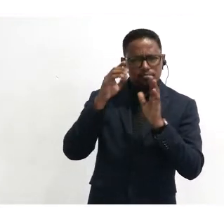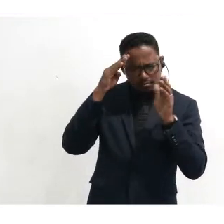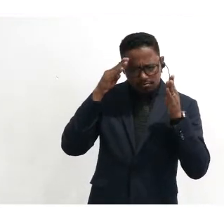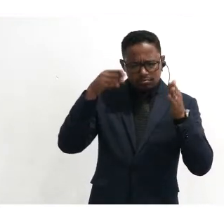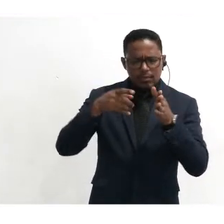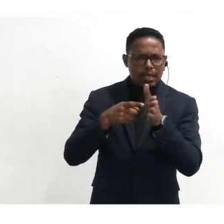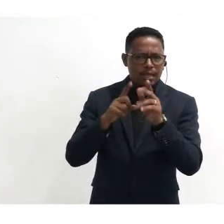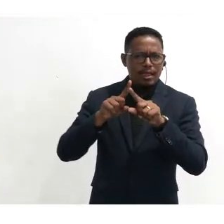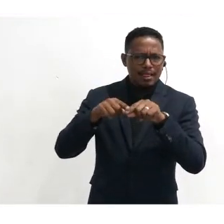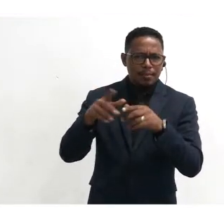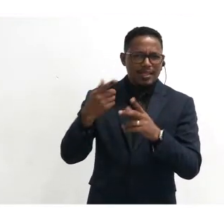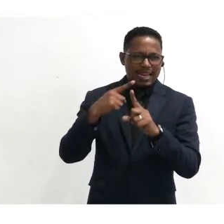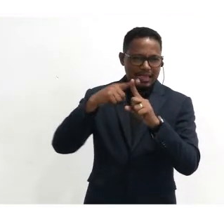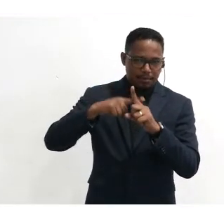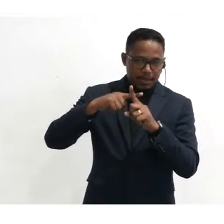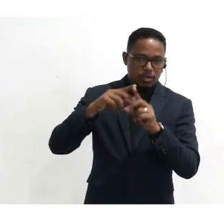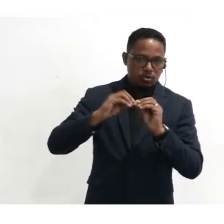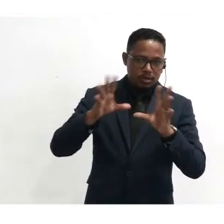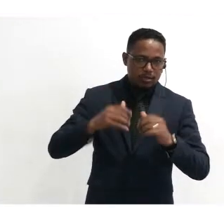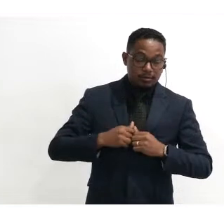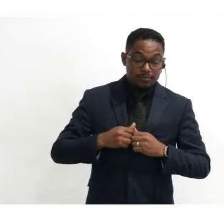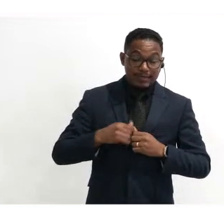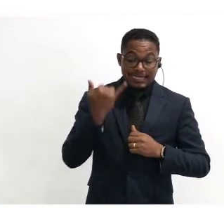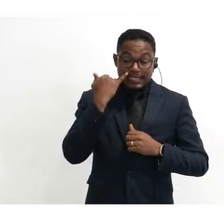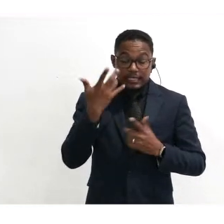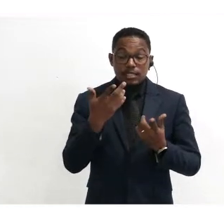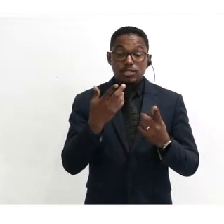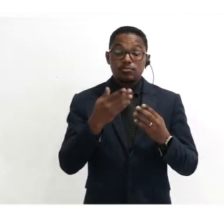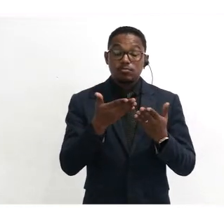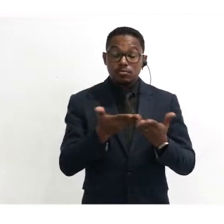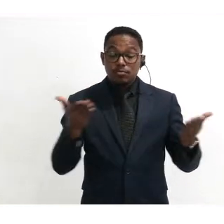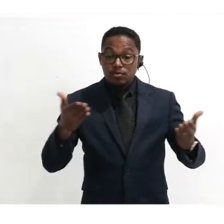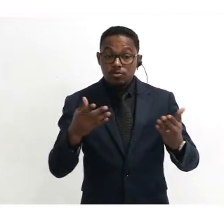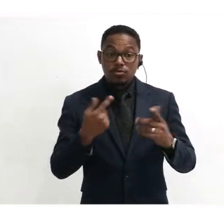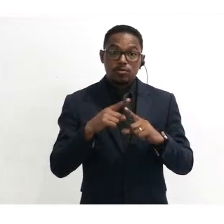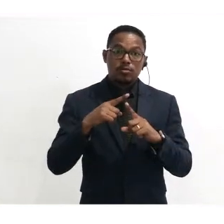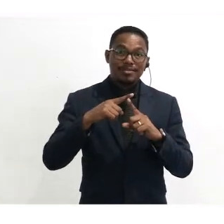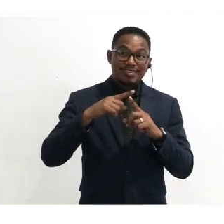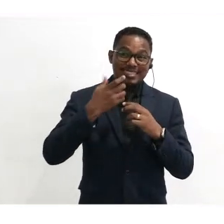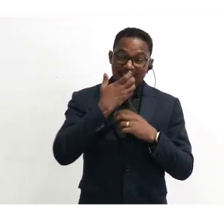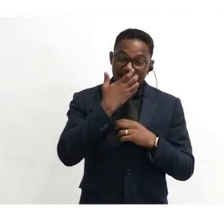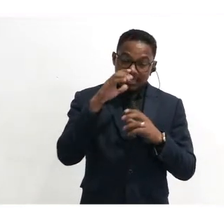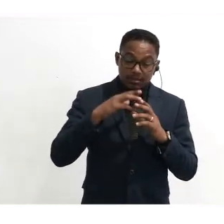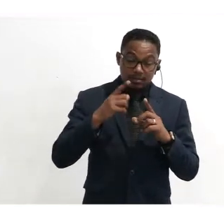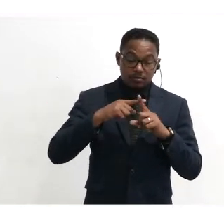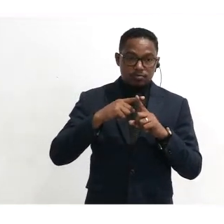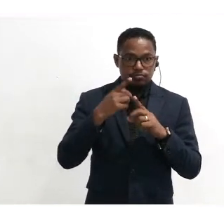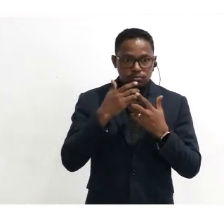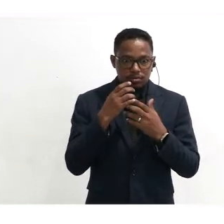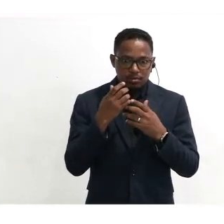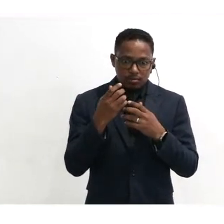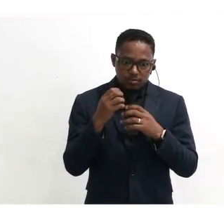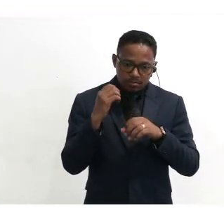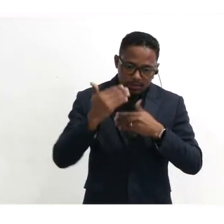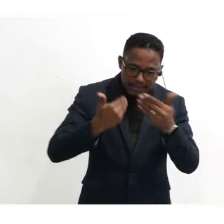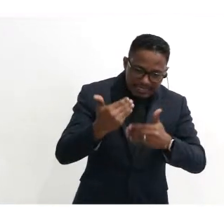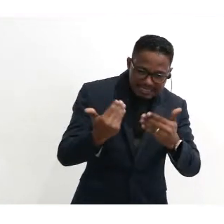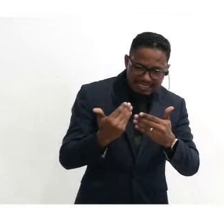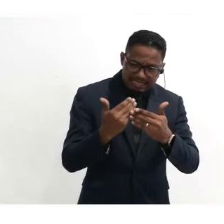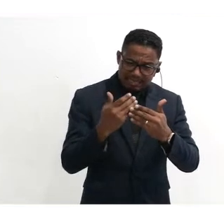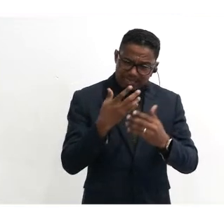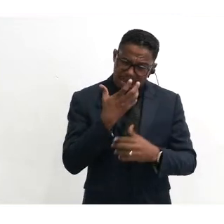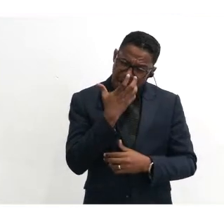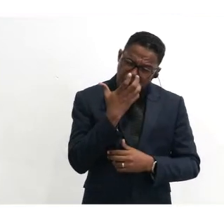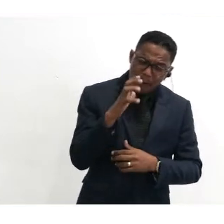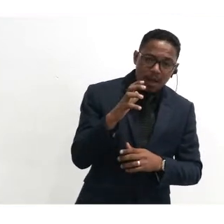device operates at too high a temperature, it's not going to be very reliable. So the issue is mainly getting the heat efficiently